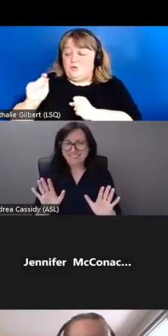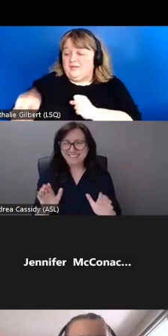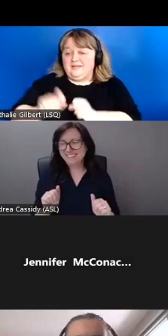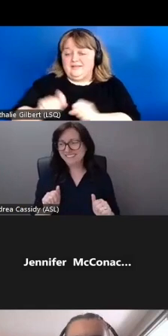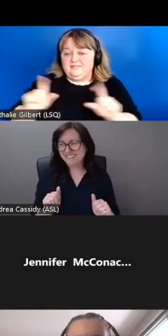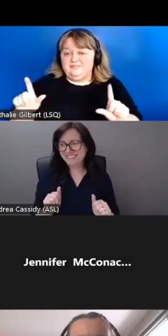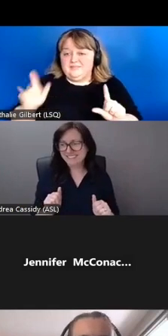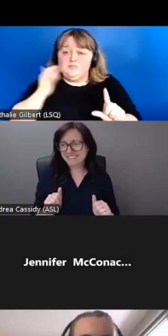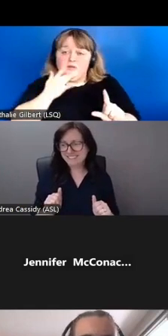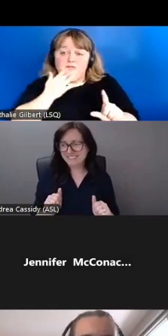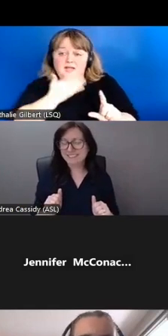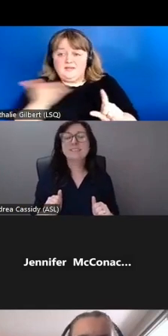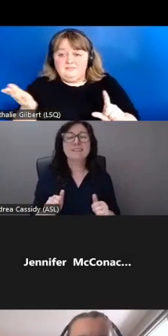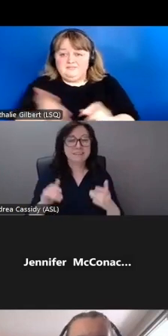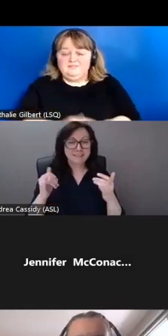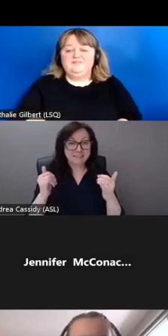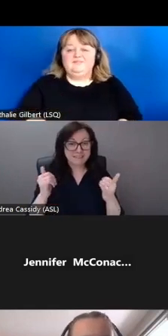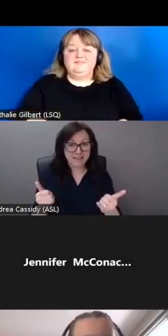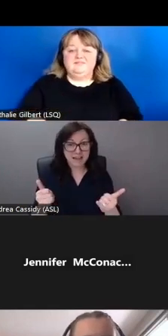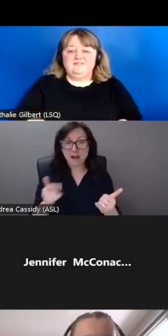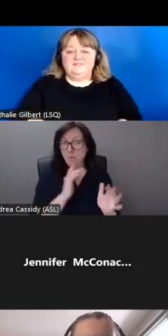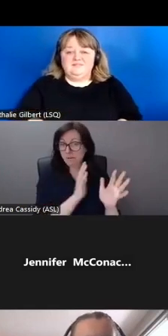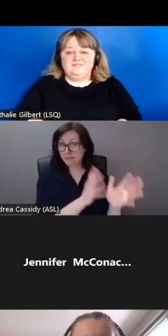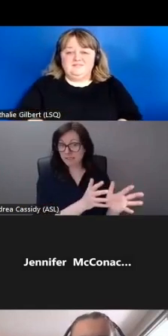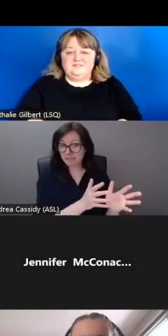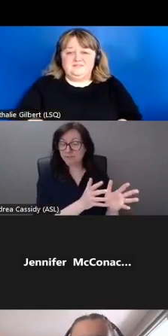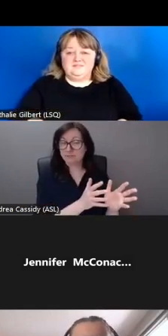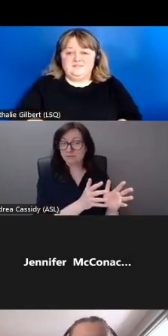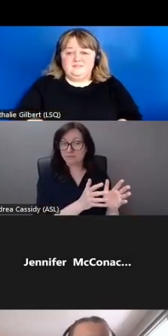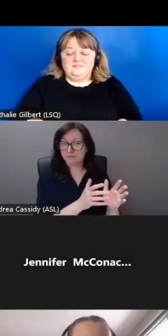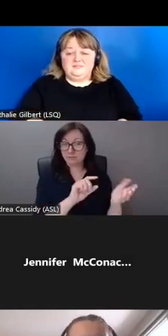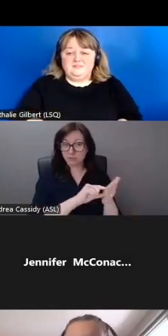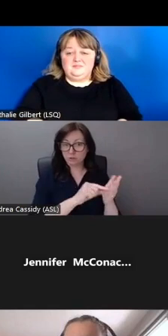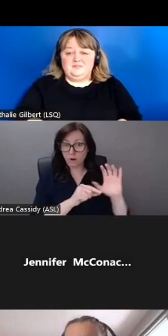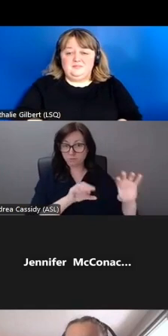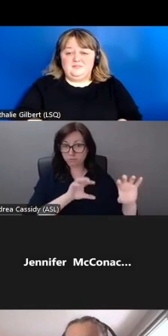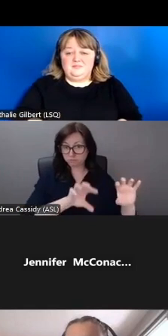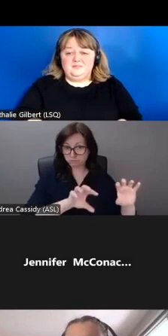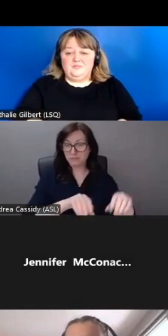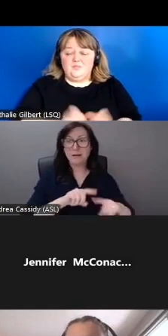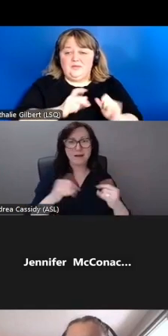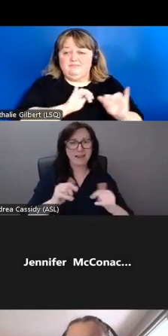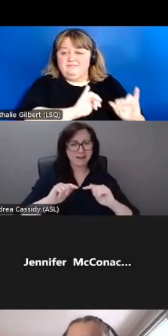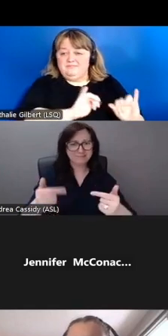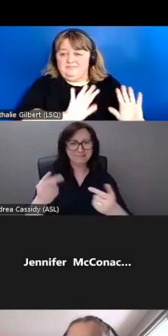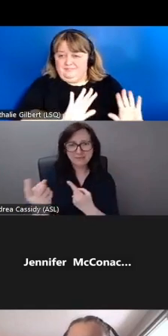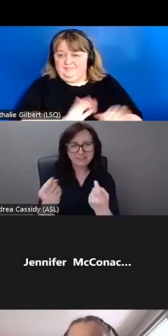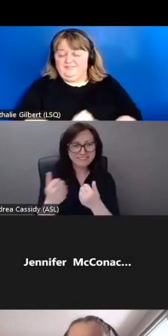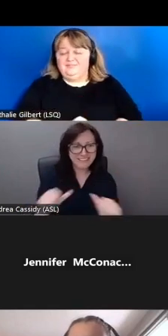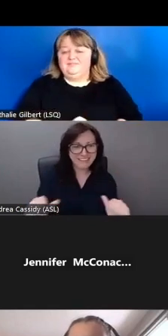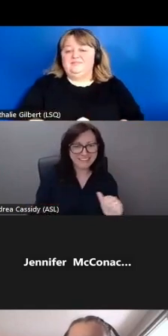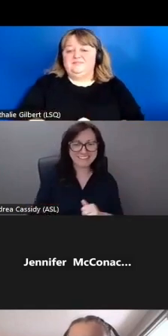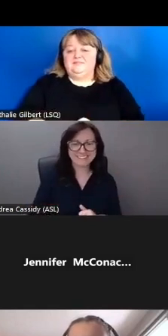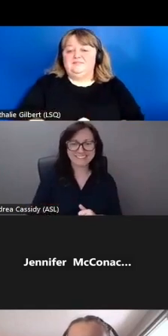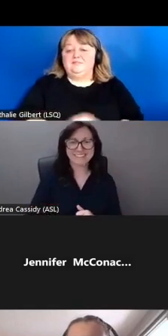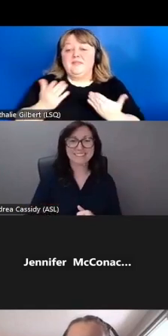point, I'm going to leave the screen up for a little bit, but I will address any questions. And I see